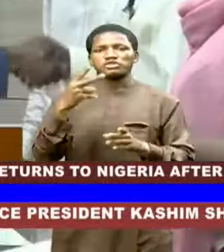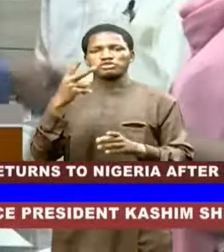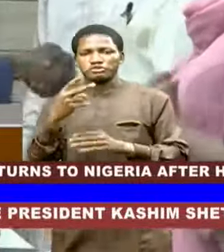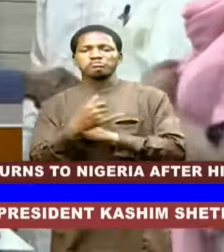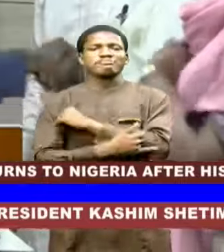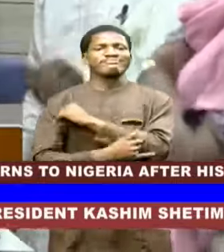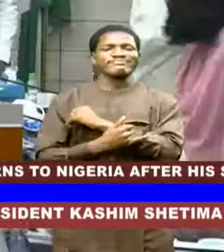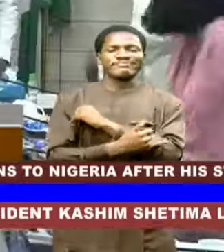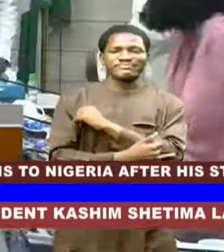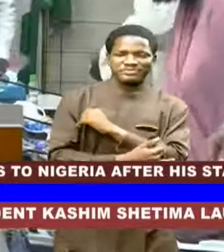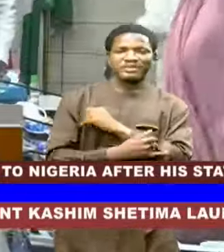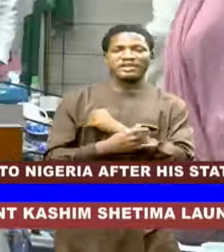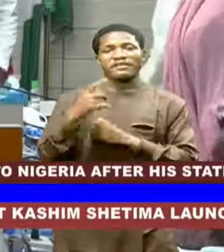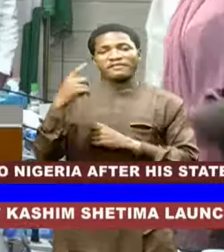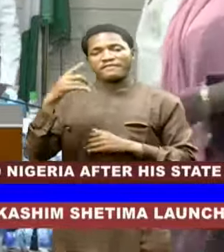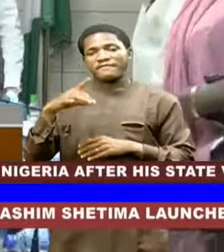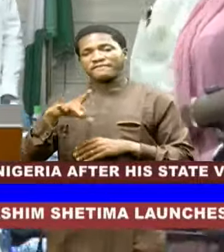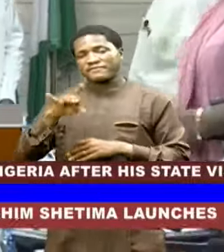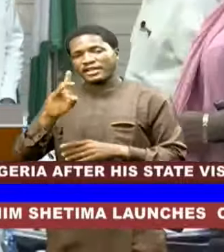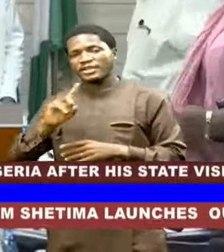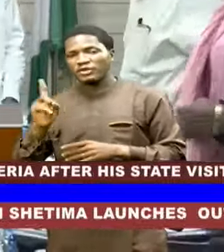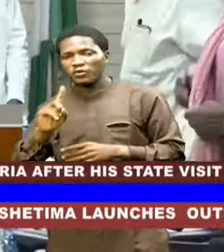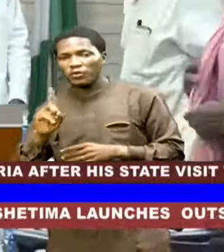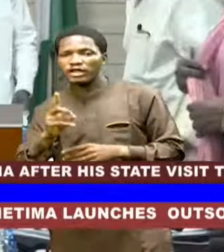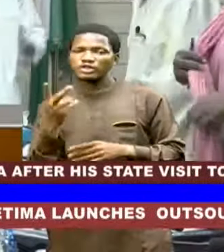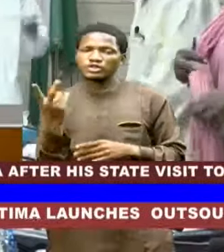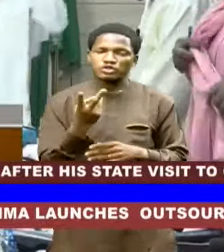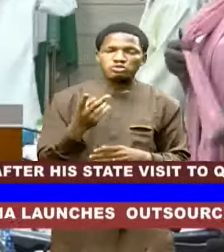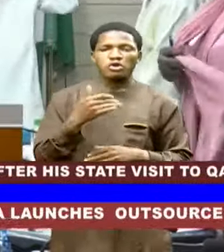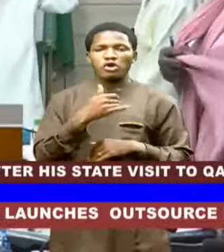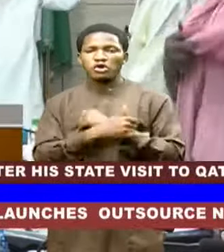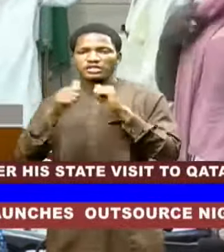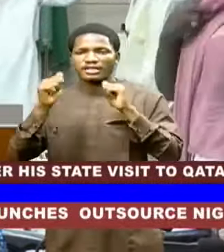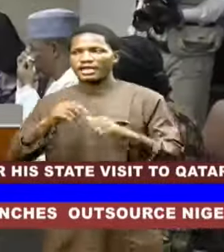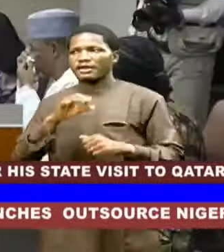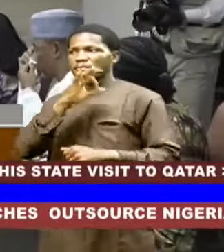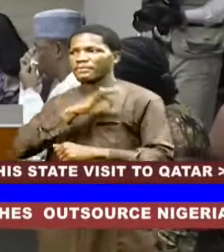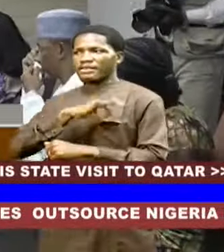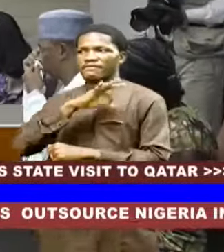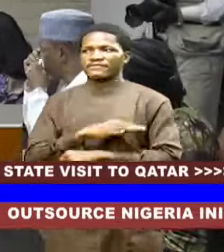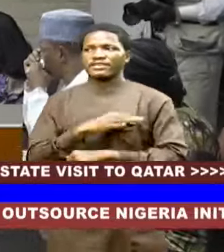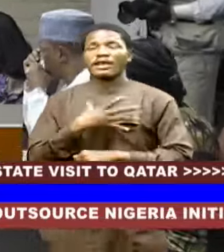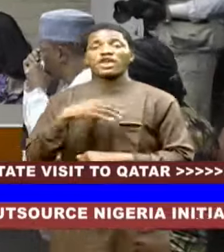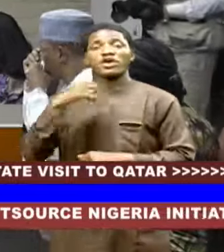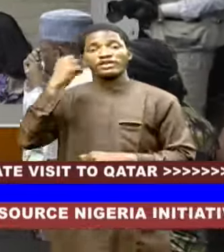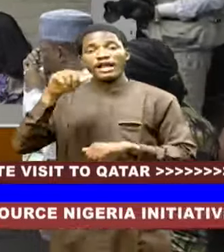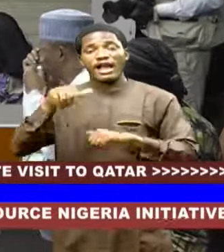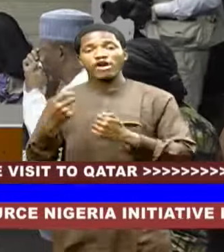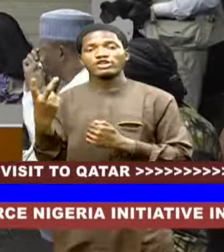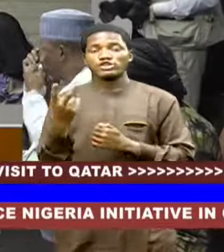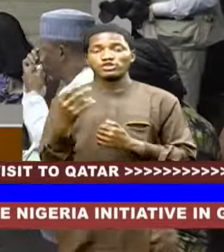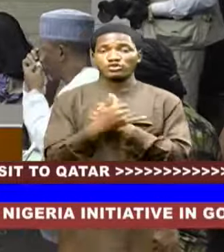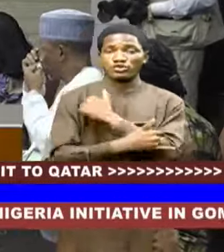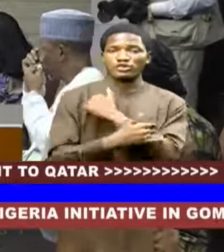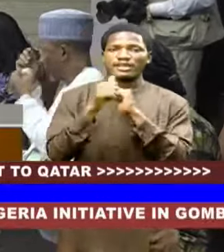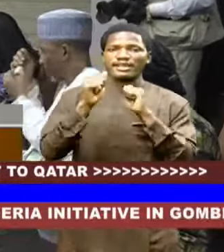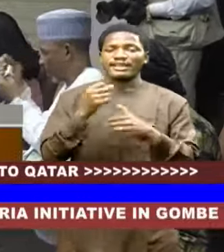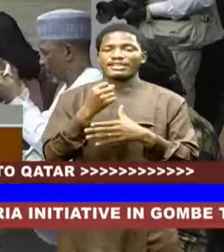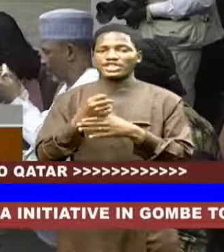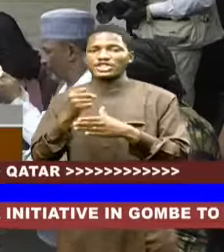mutual benefit of both countries and understanding the educational landscape of Nigeria and how the two countries can share